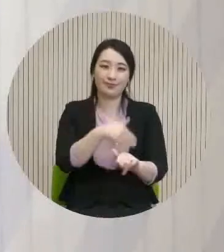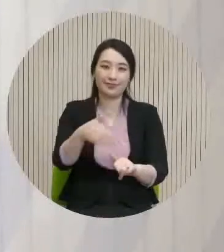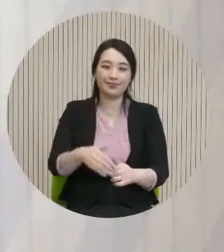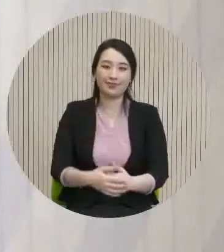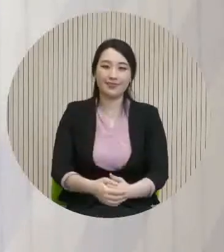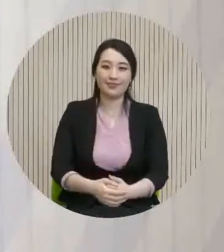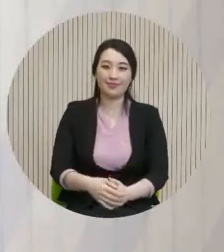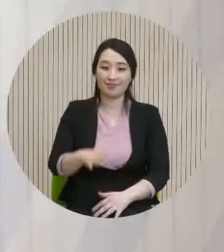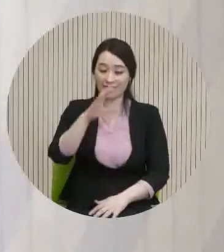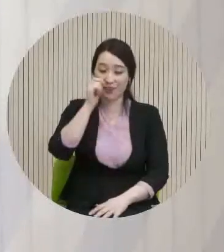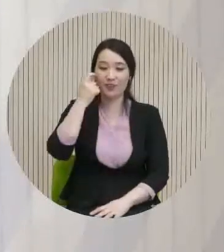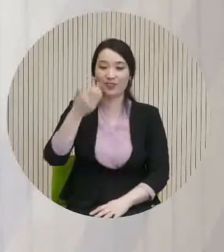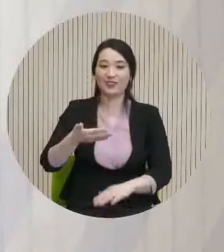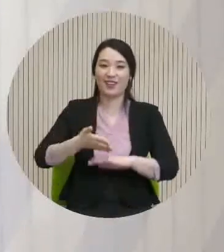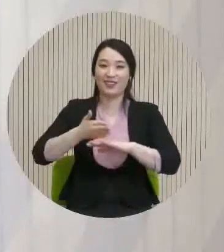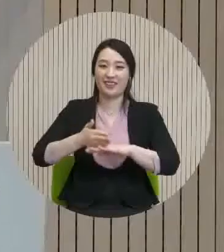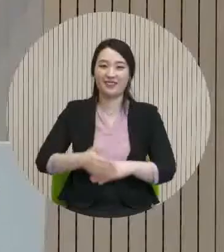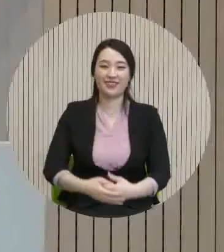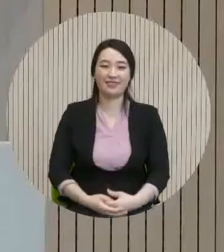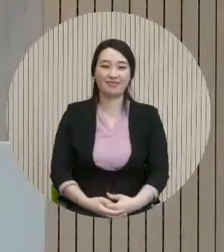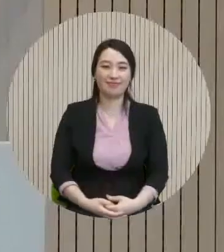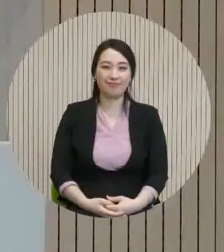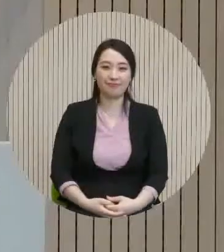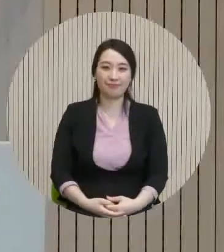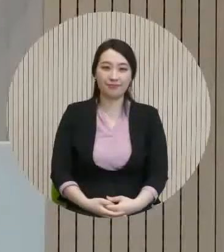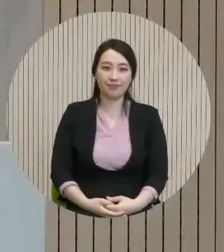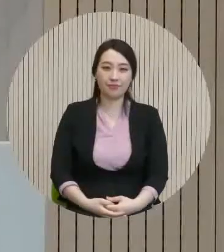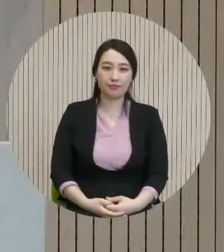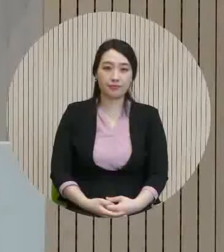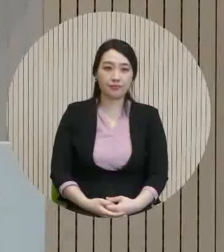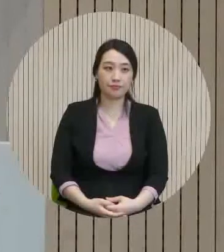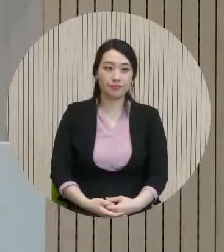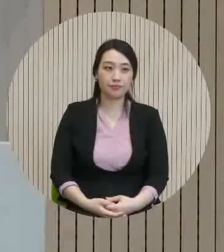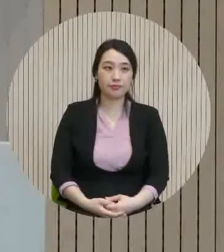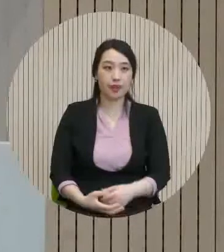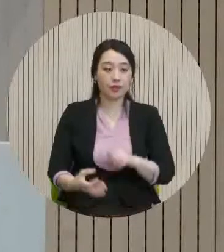one individual or one organization to handle. Thank you for your good question.